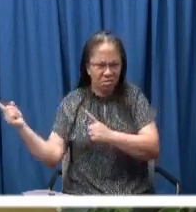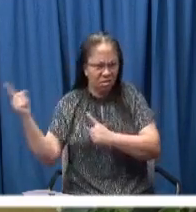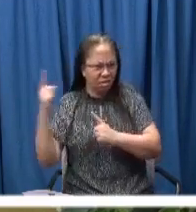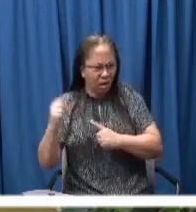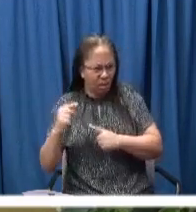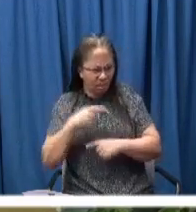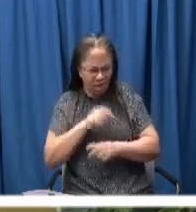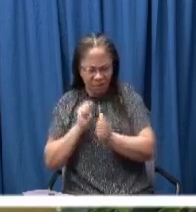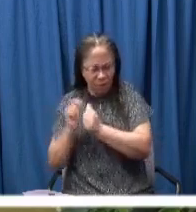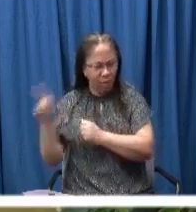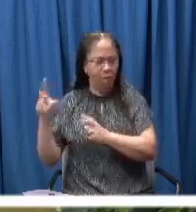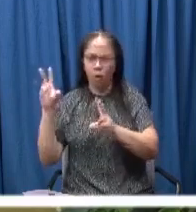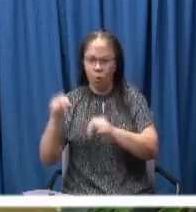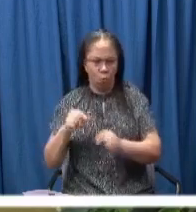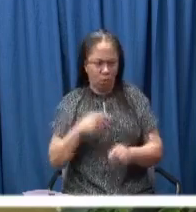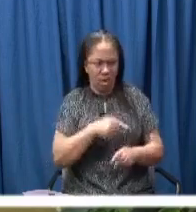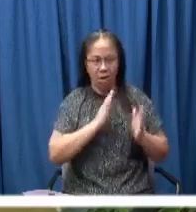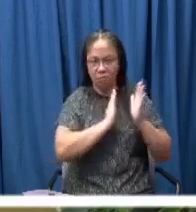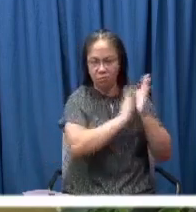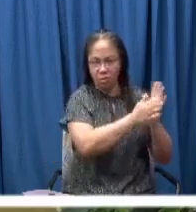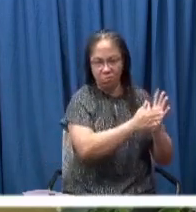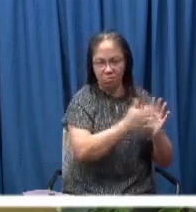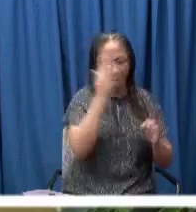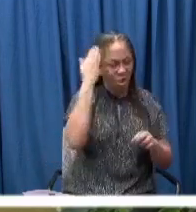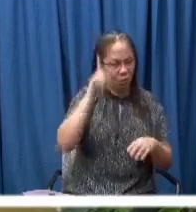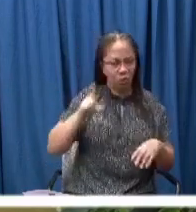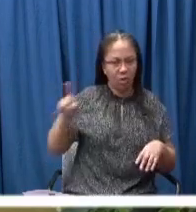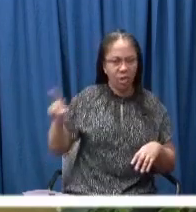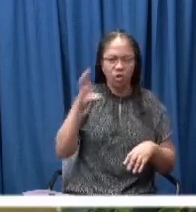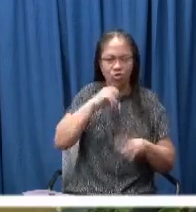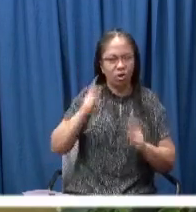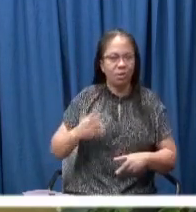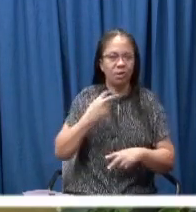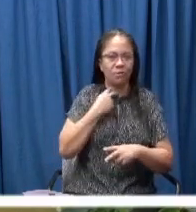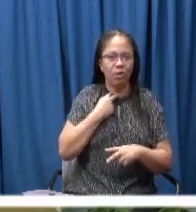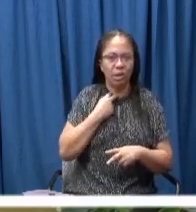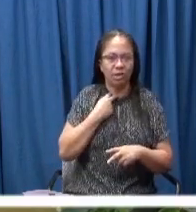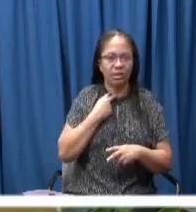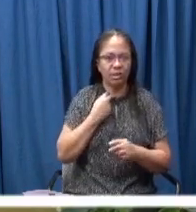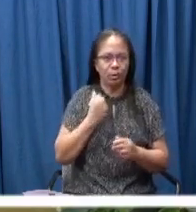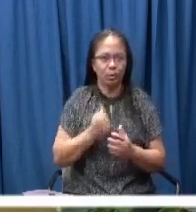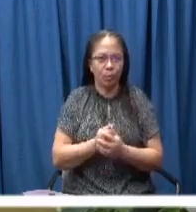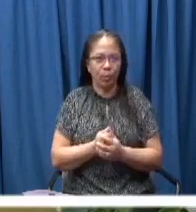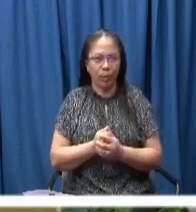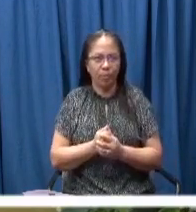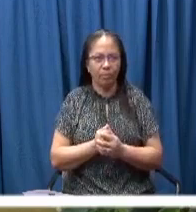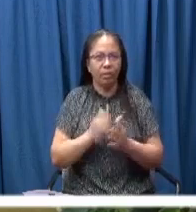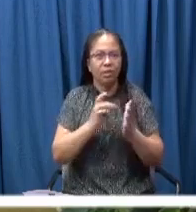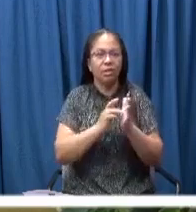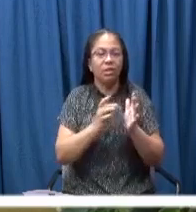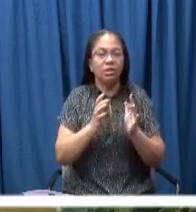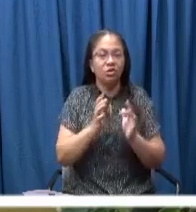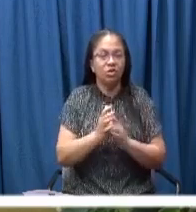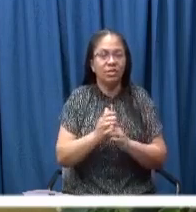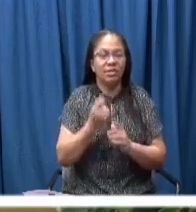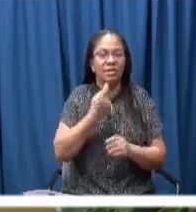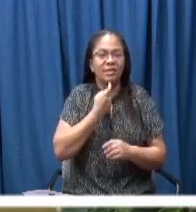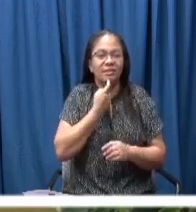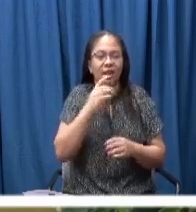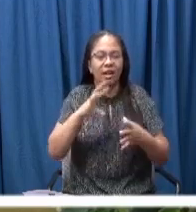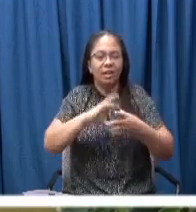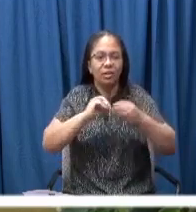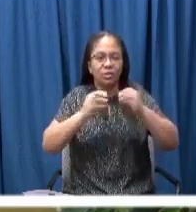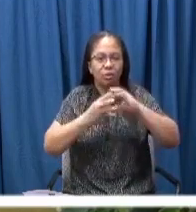run away from him. They do not recognize the voice of strangers. Jesus told them